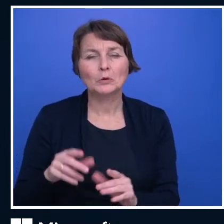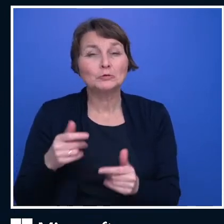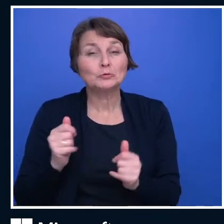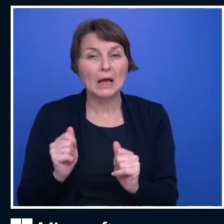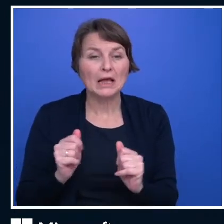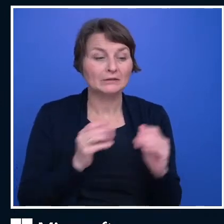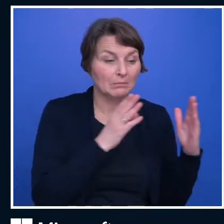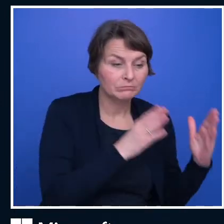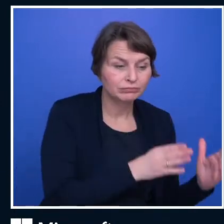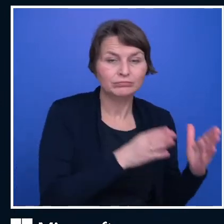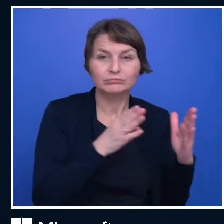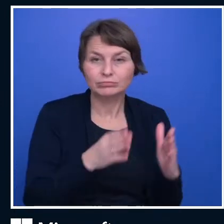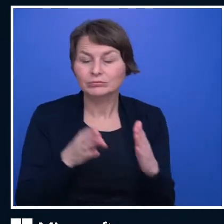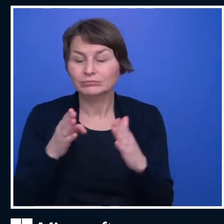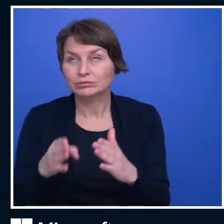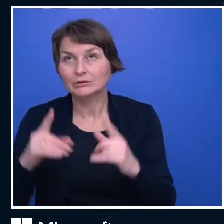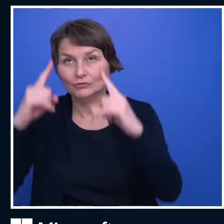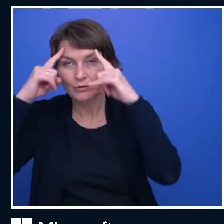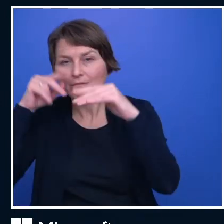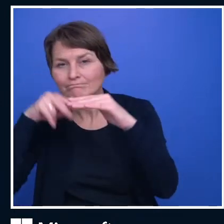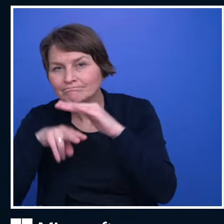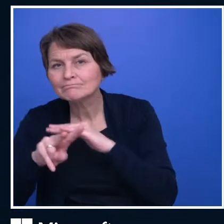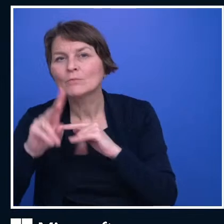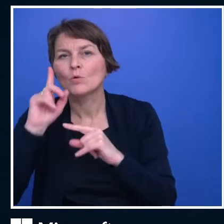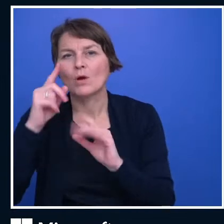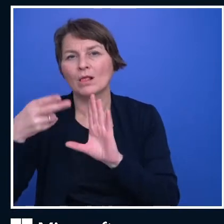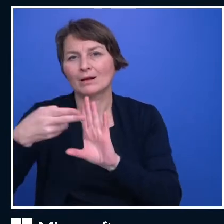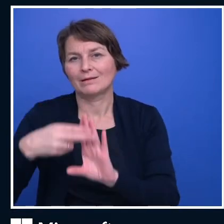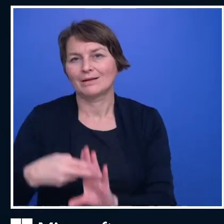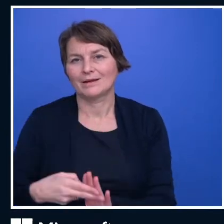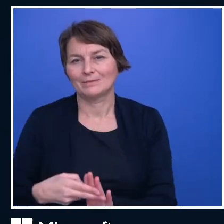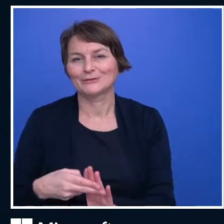basically the ultimate test of the model.